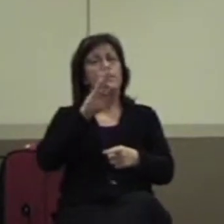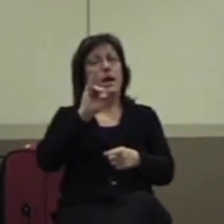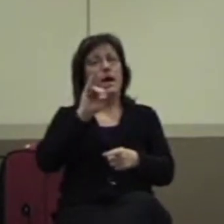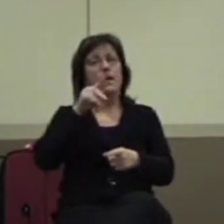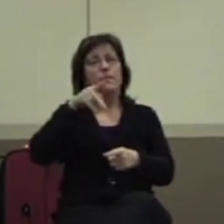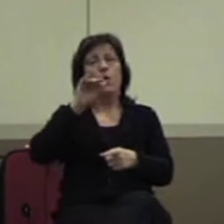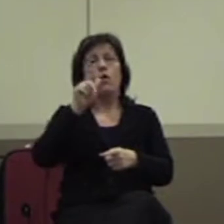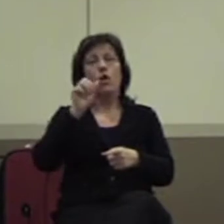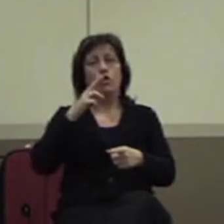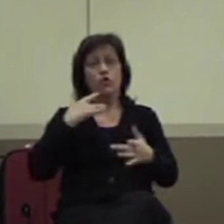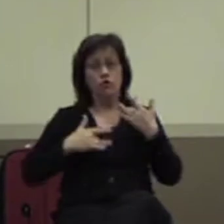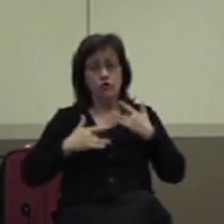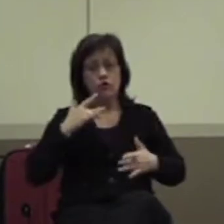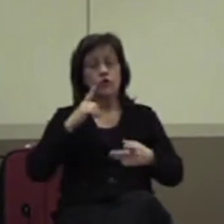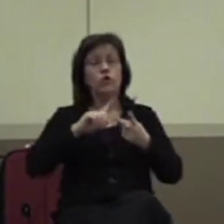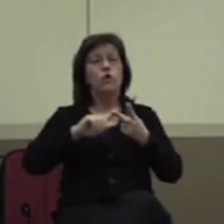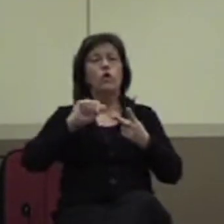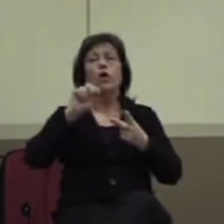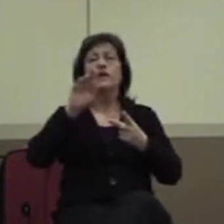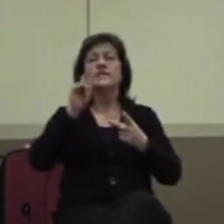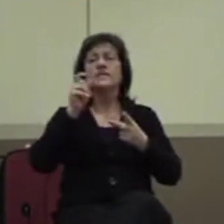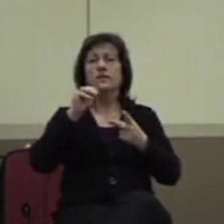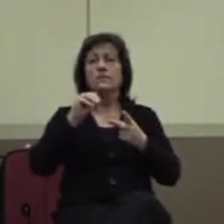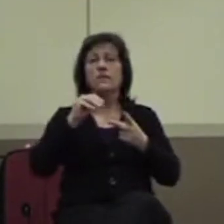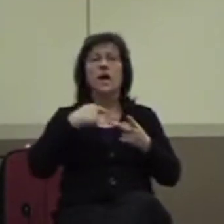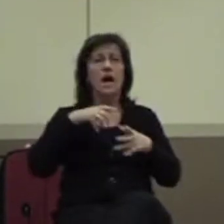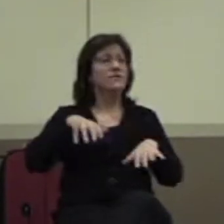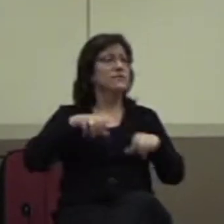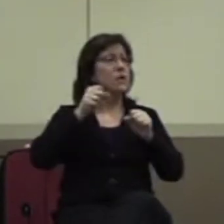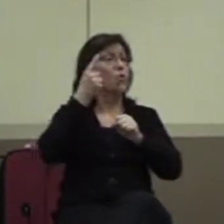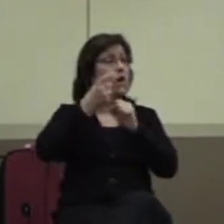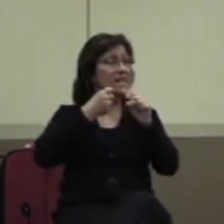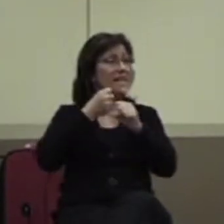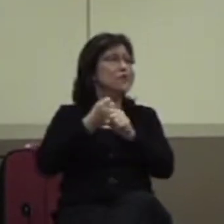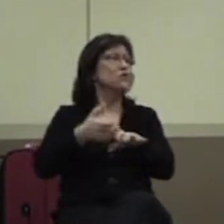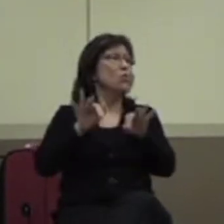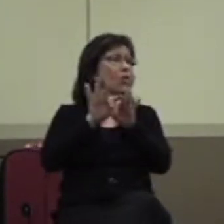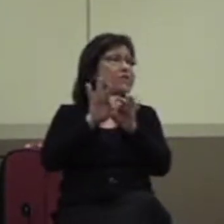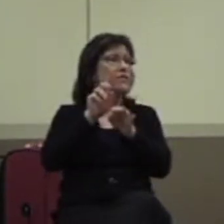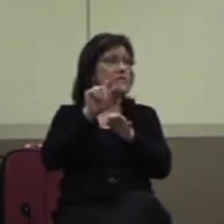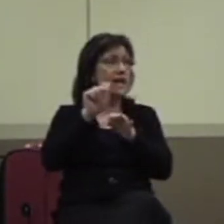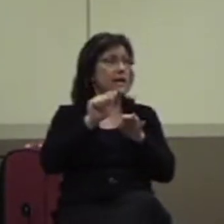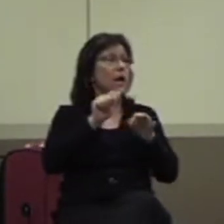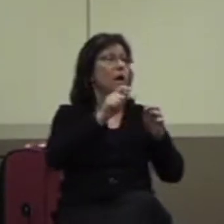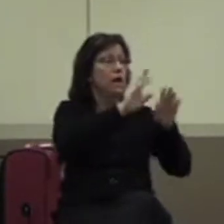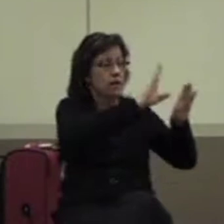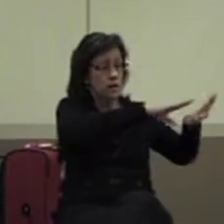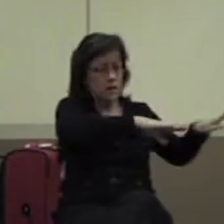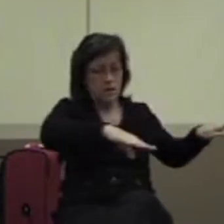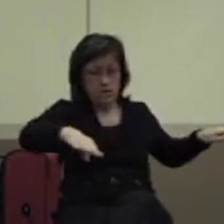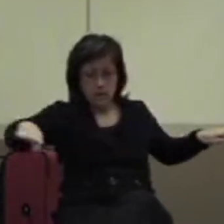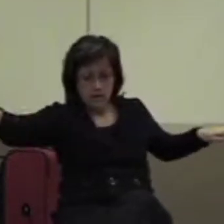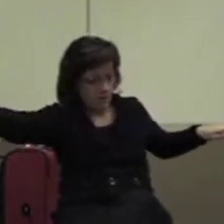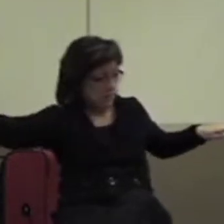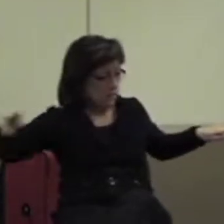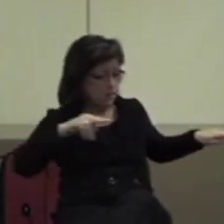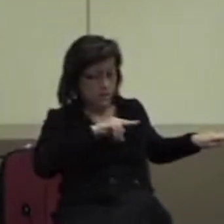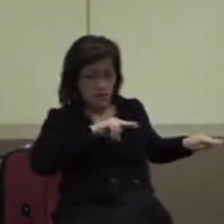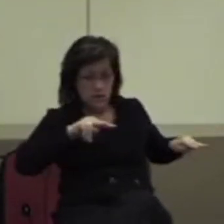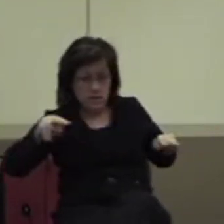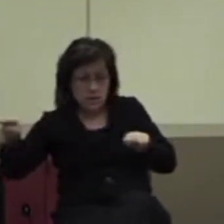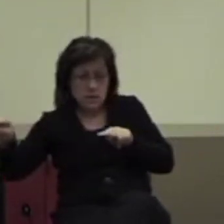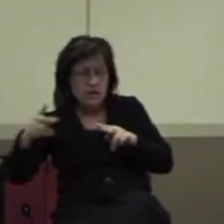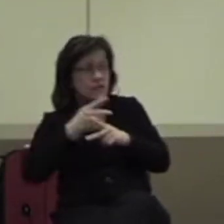bipolar condition and autism, and I had to take a year's worth of data, lay it out on a table to figure out